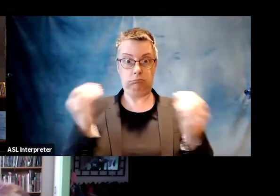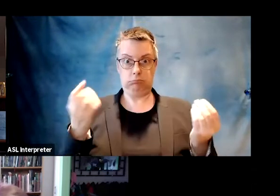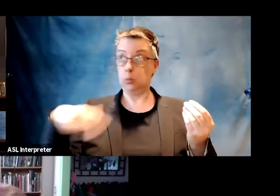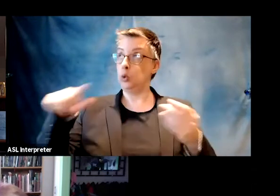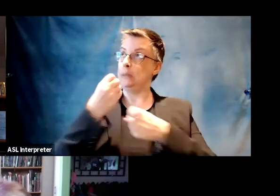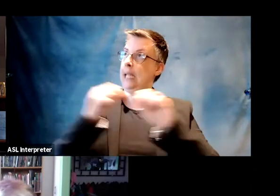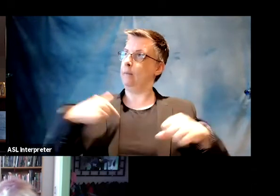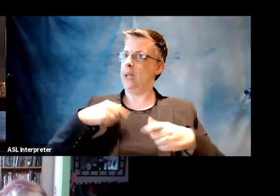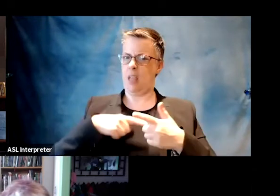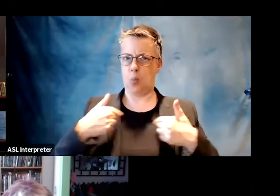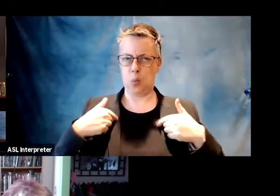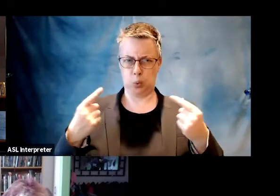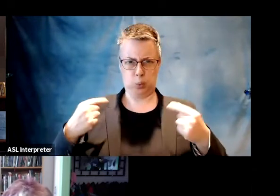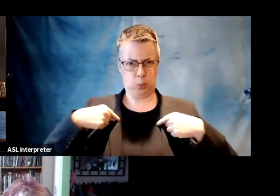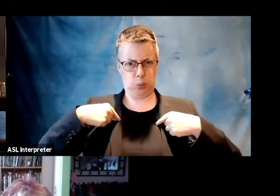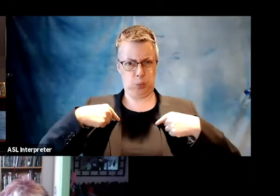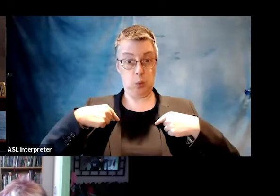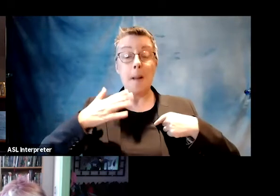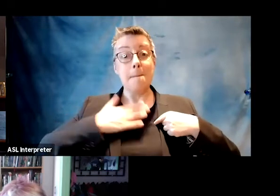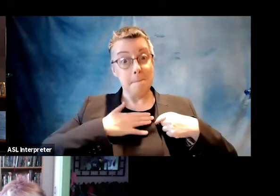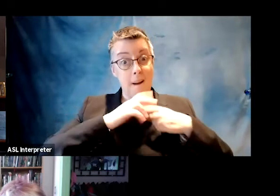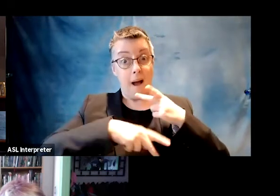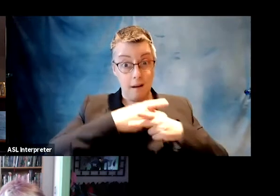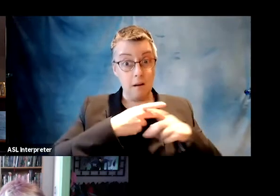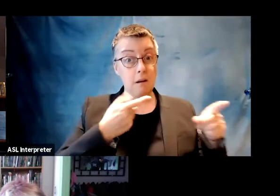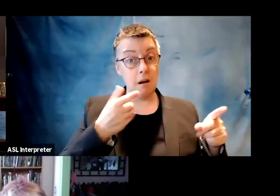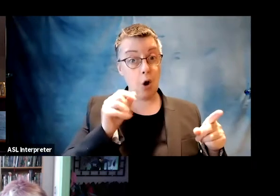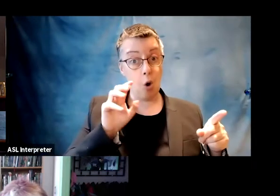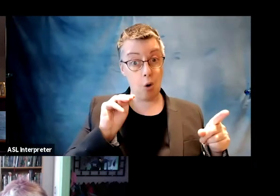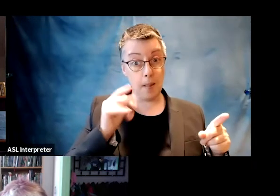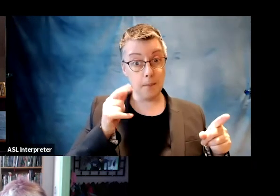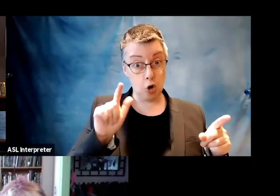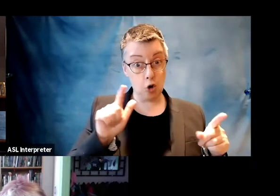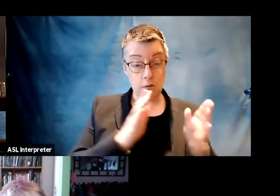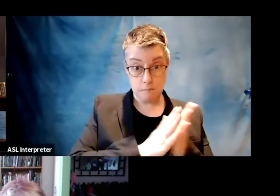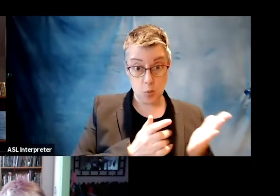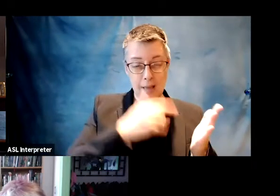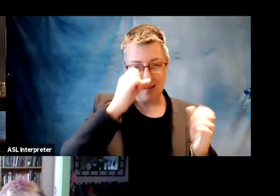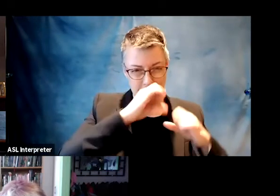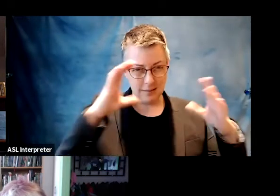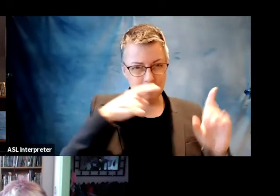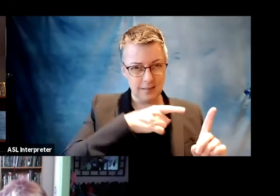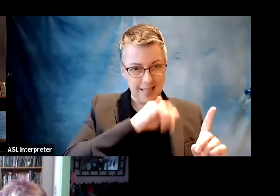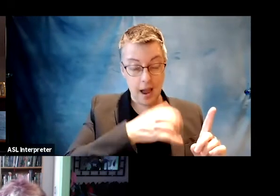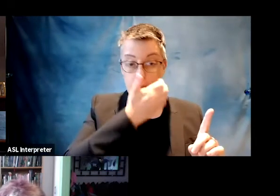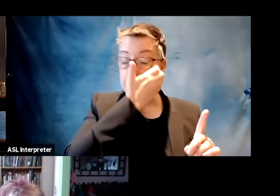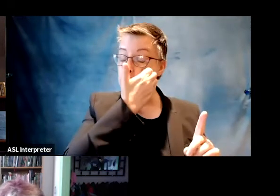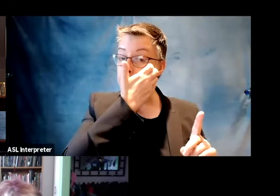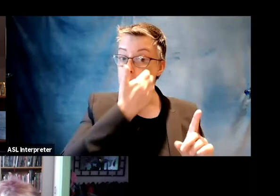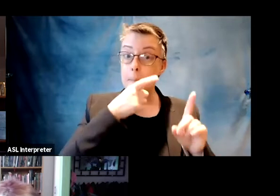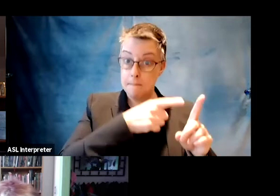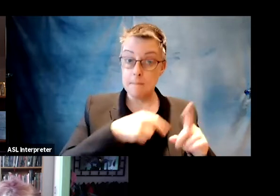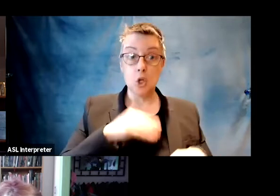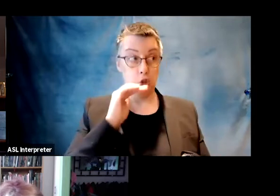my version of golem girl, um, as being the, the effort of a